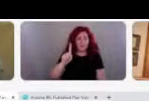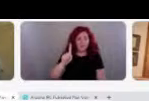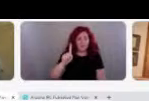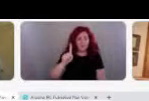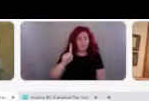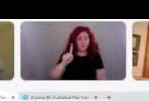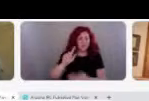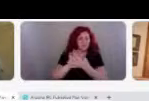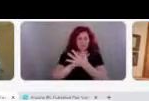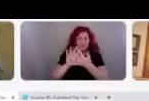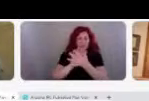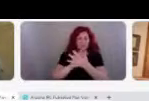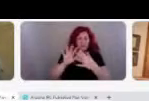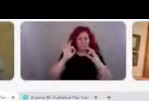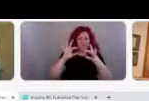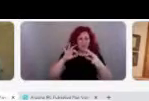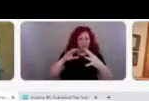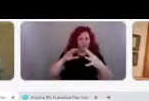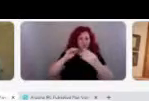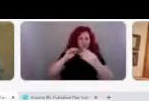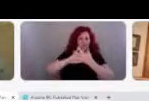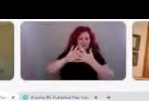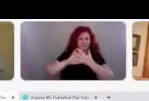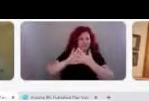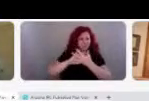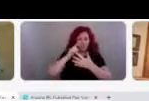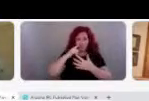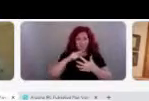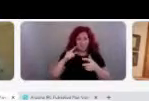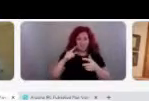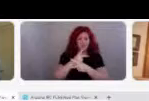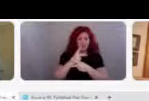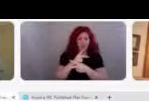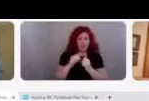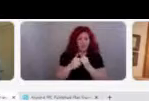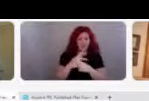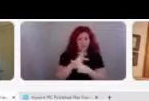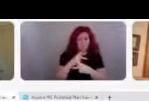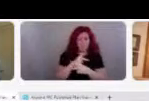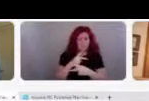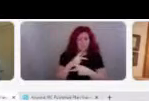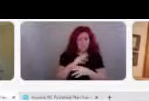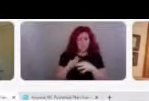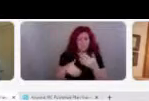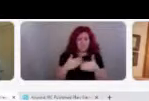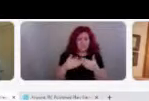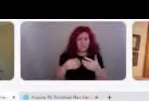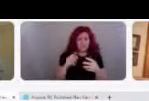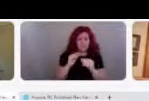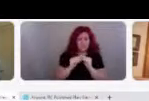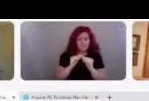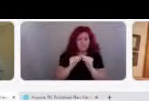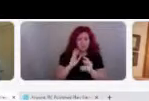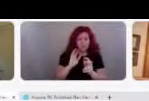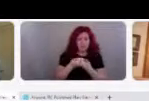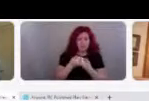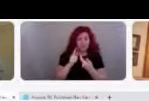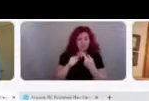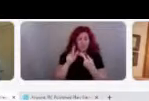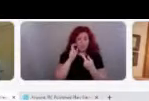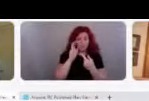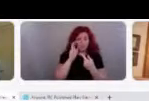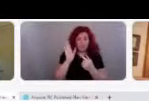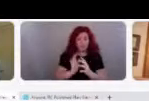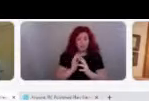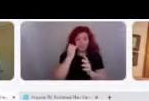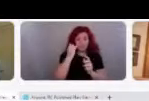there's a lot of feedback right now is it possible for us to figure out how to because it's it's difficult to hear the speakers so if if